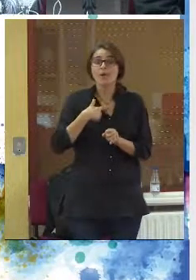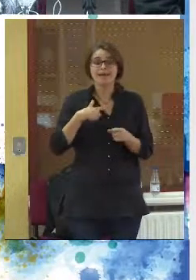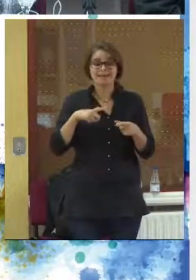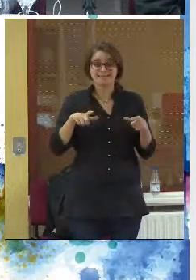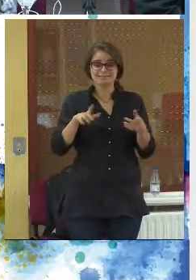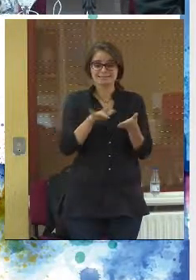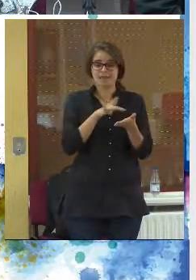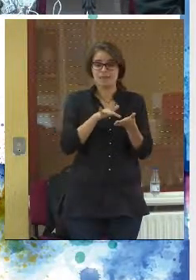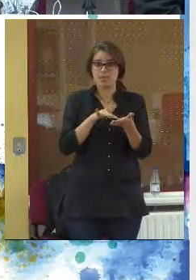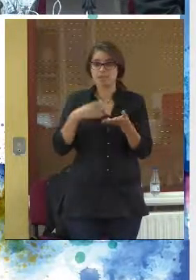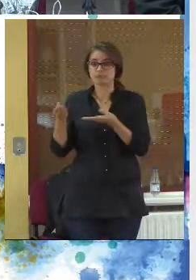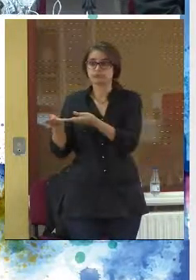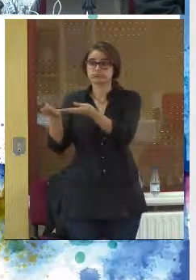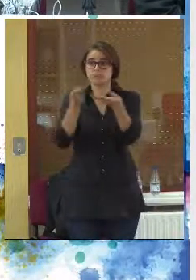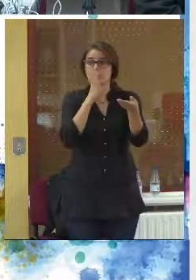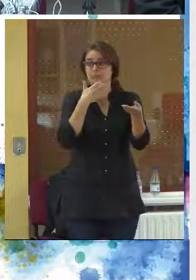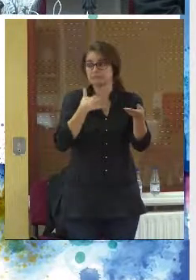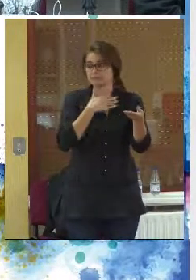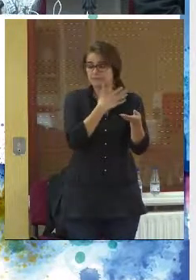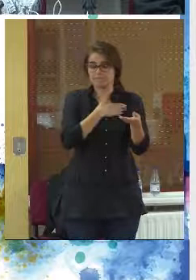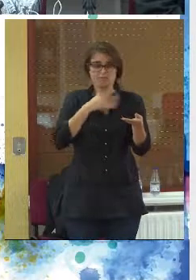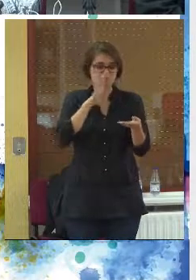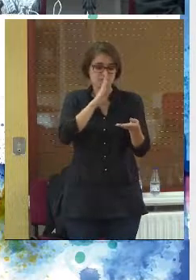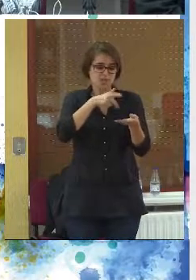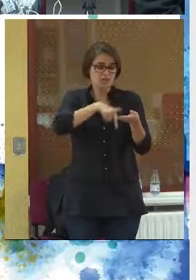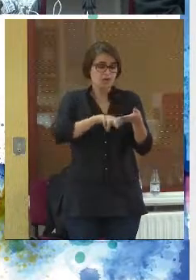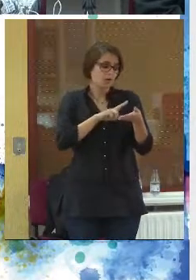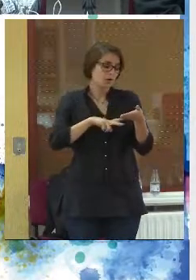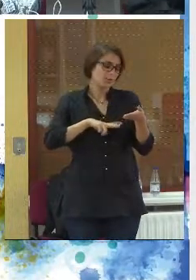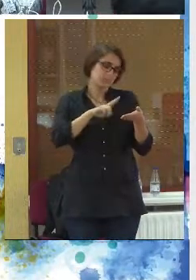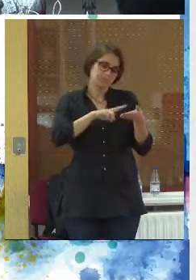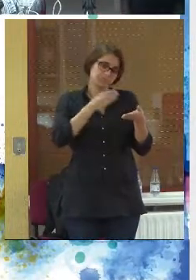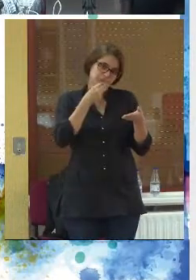We are going to give you a few tablets if you want to take a look at those.